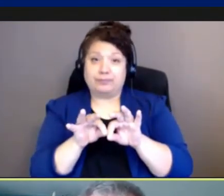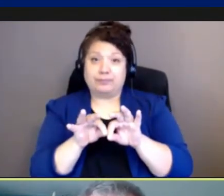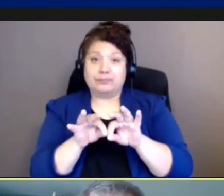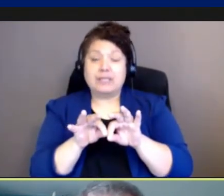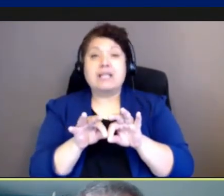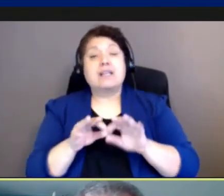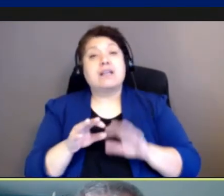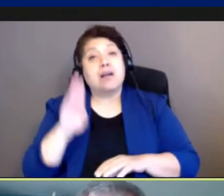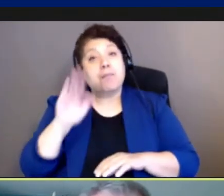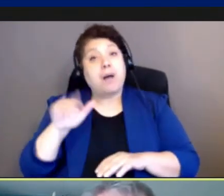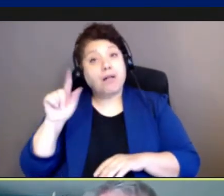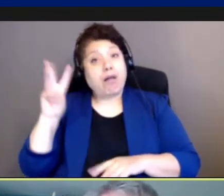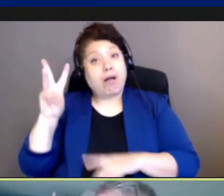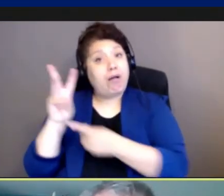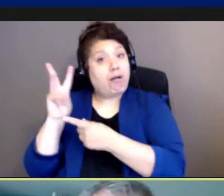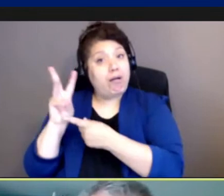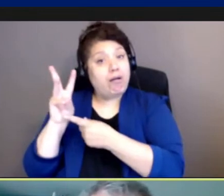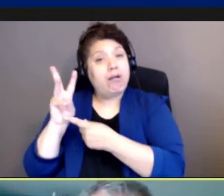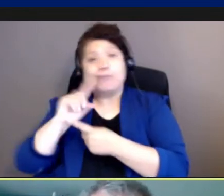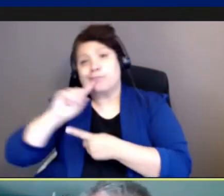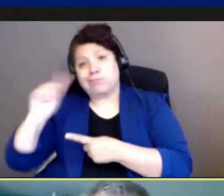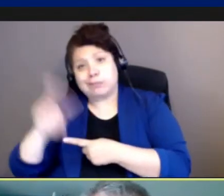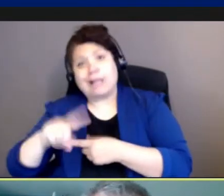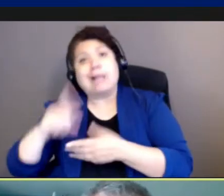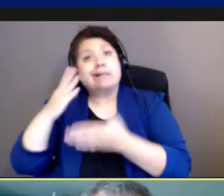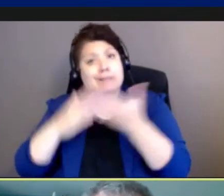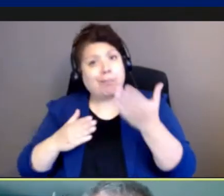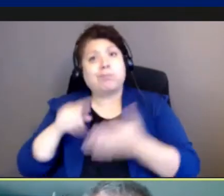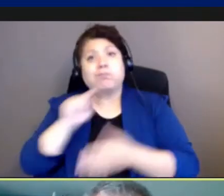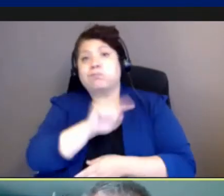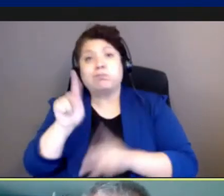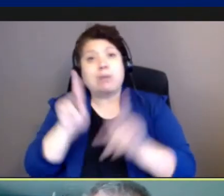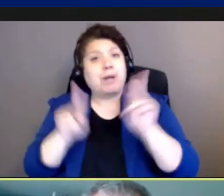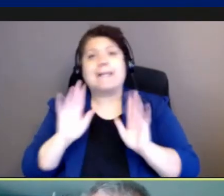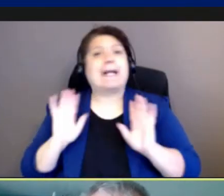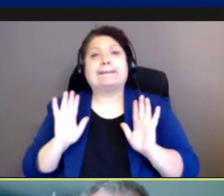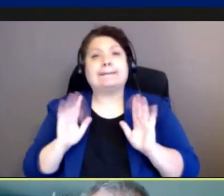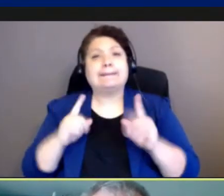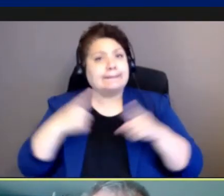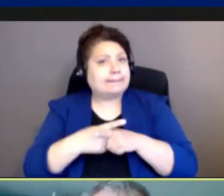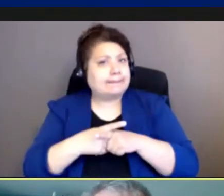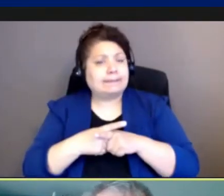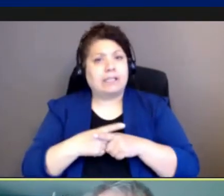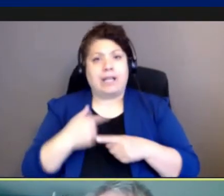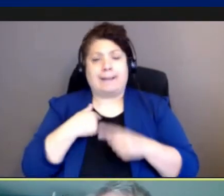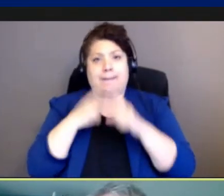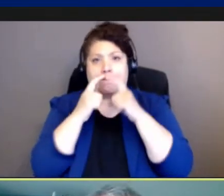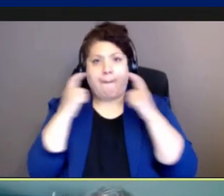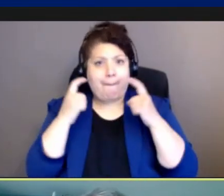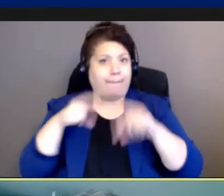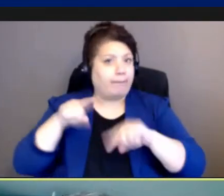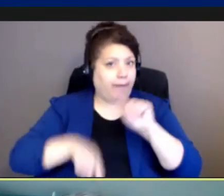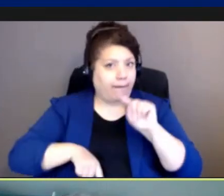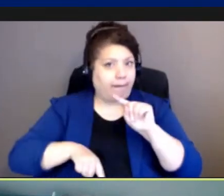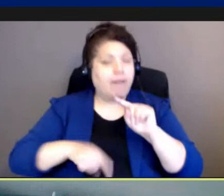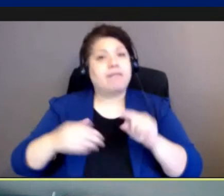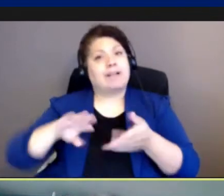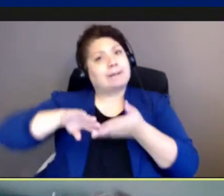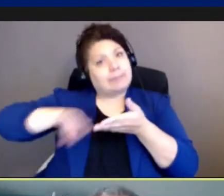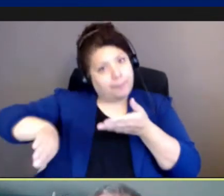our bylaw speaks to exemptions, if I can speak to the second part of your question. And